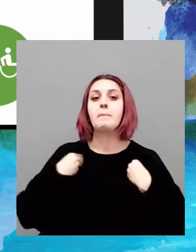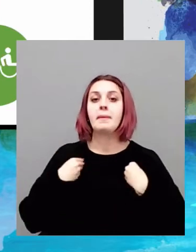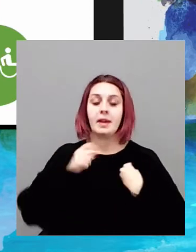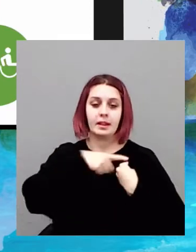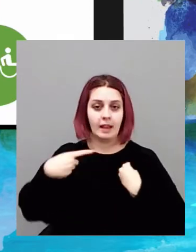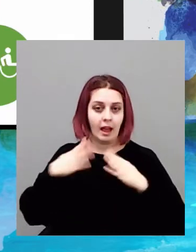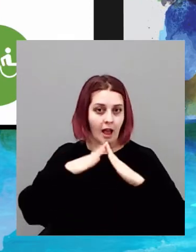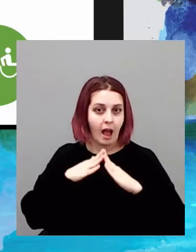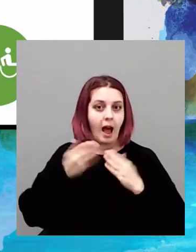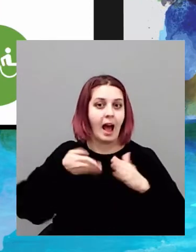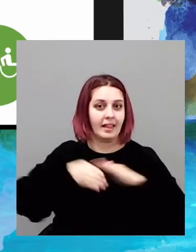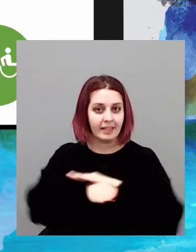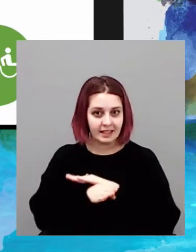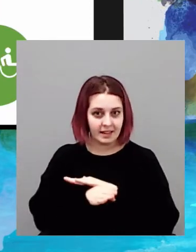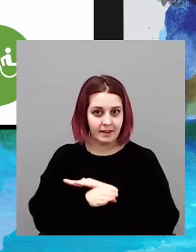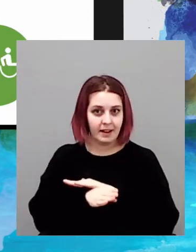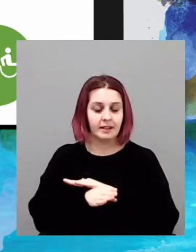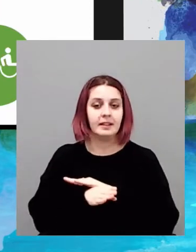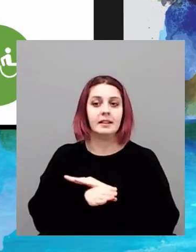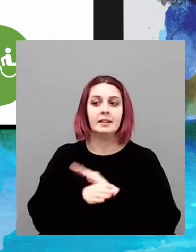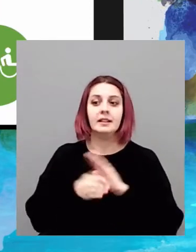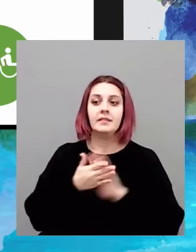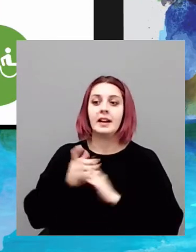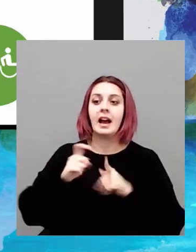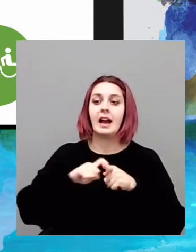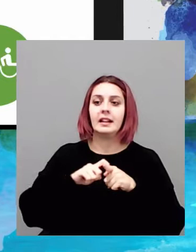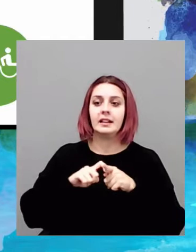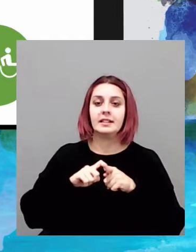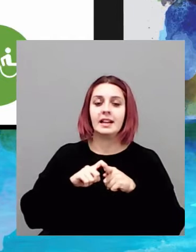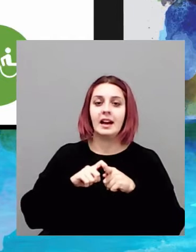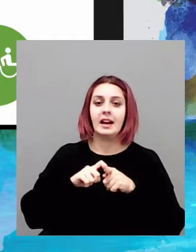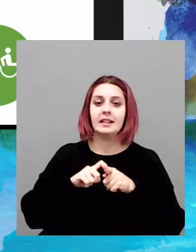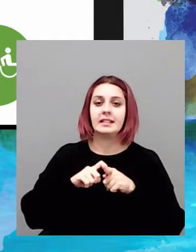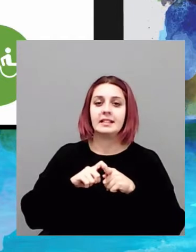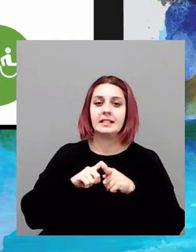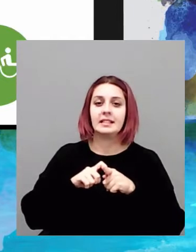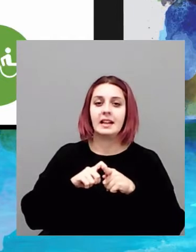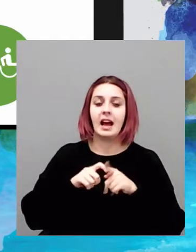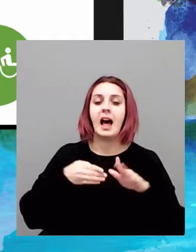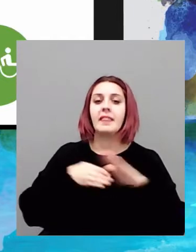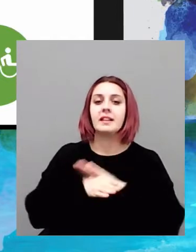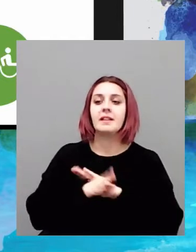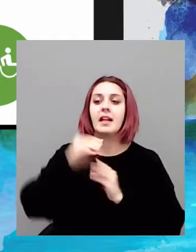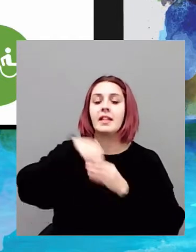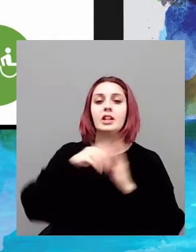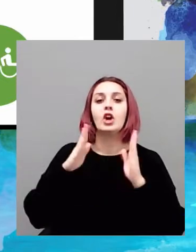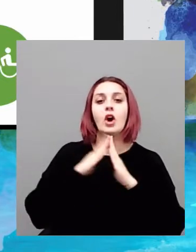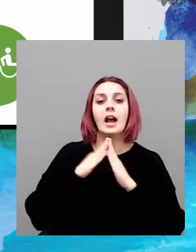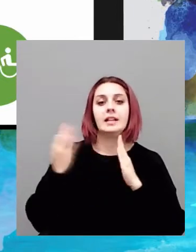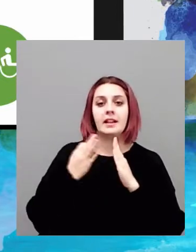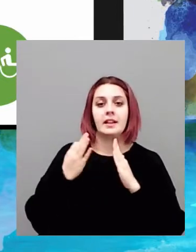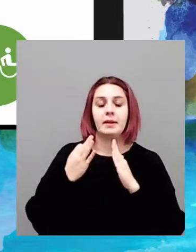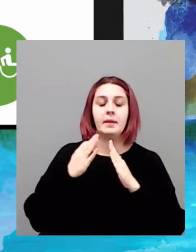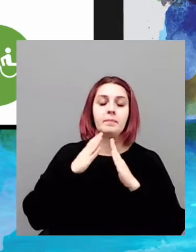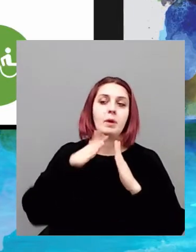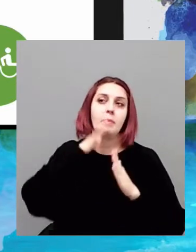Accessible Housing, which speaks of the accessibility characteristics that homes should have,